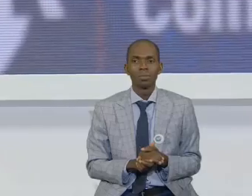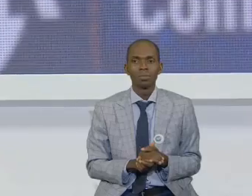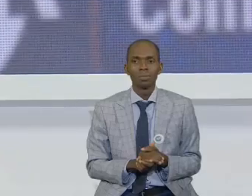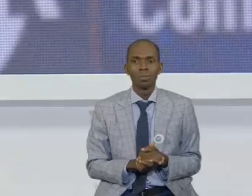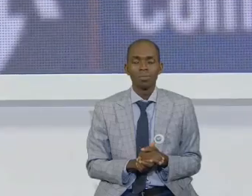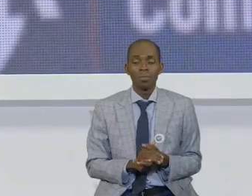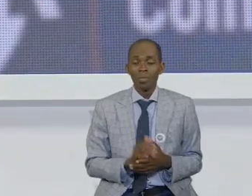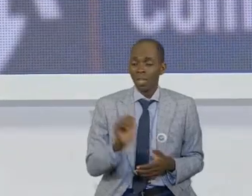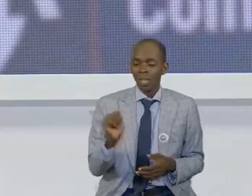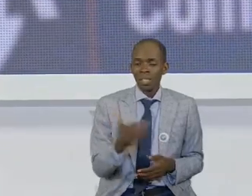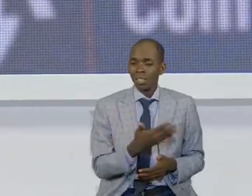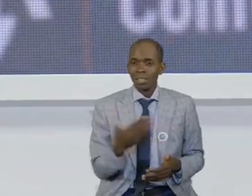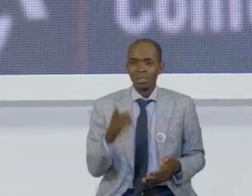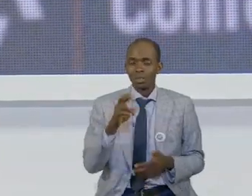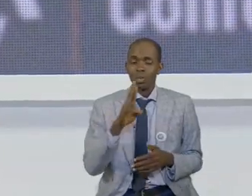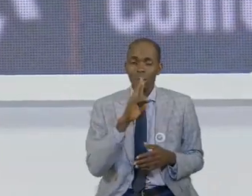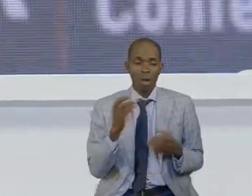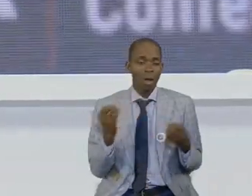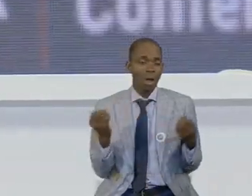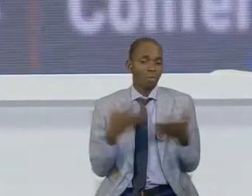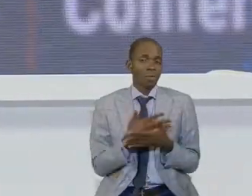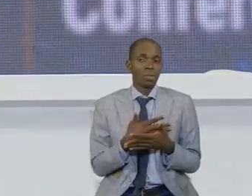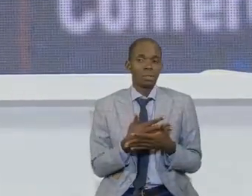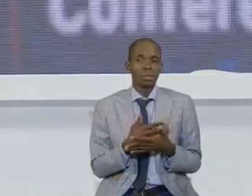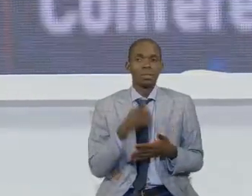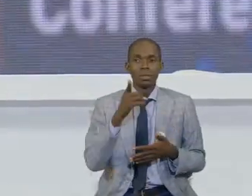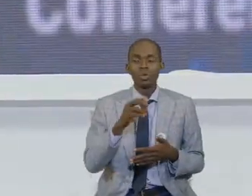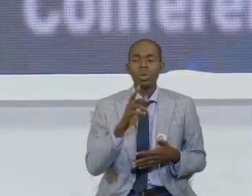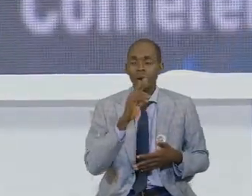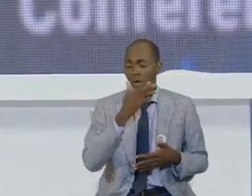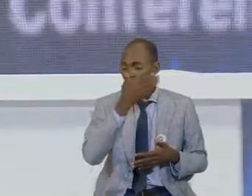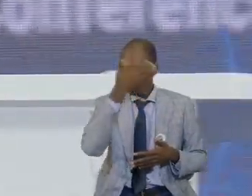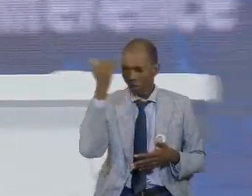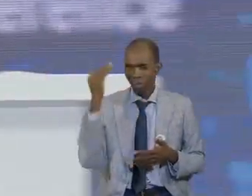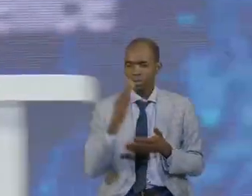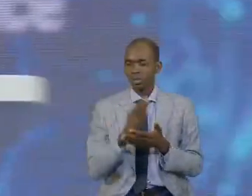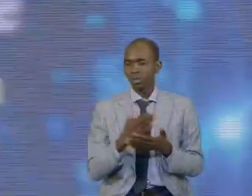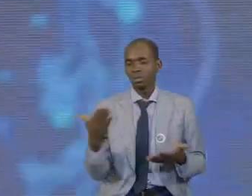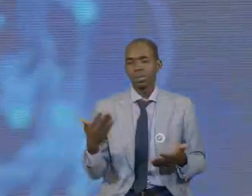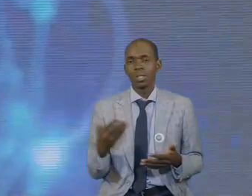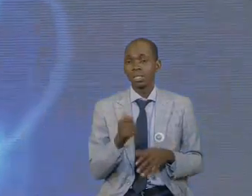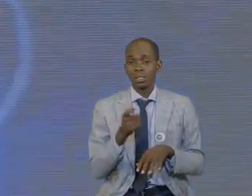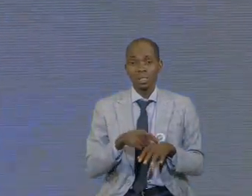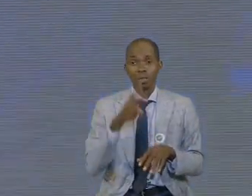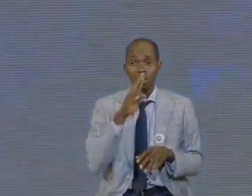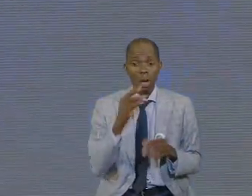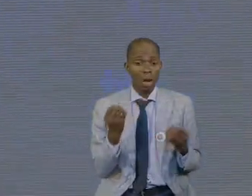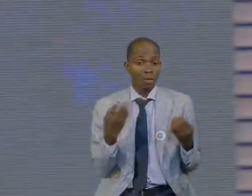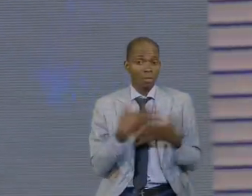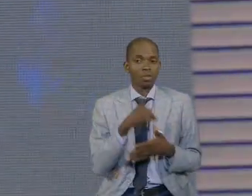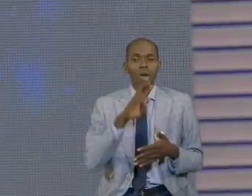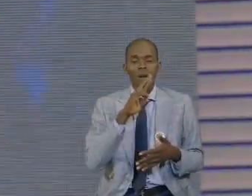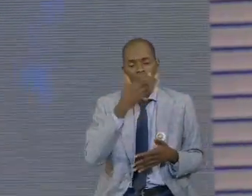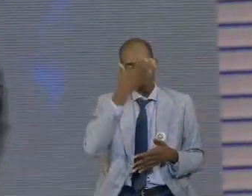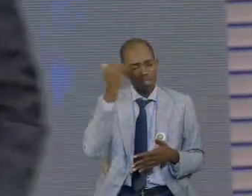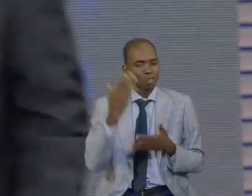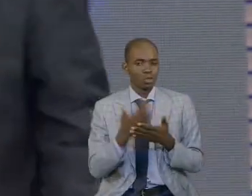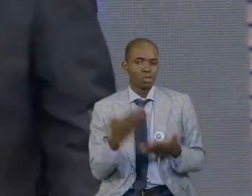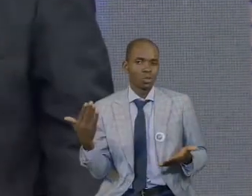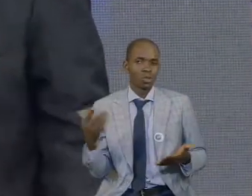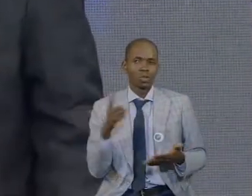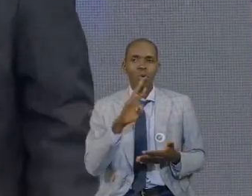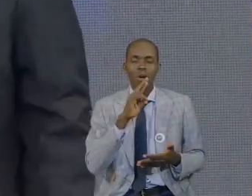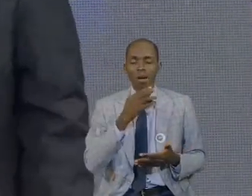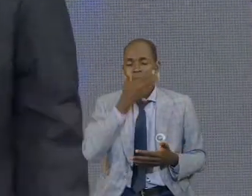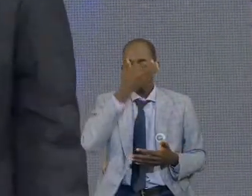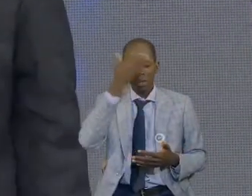Anytime you are afraid, you are forgetting something. You are forgetting eternal,